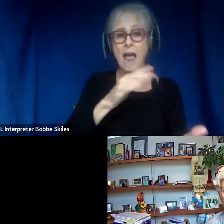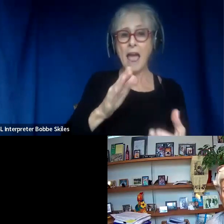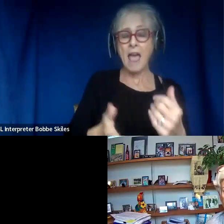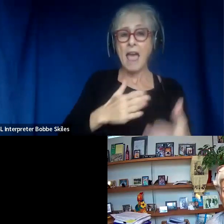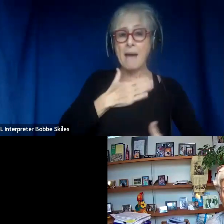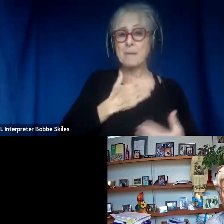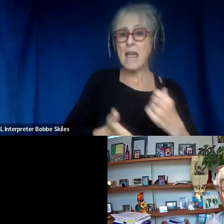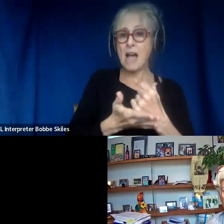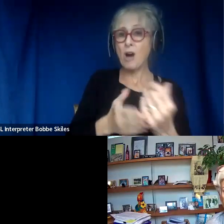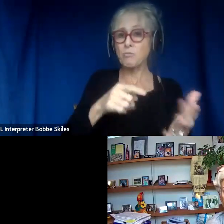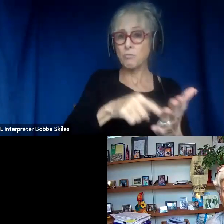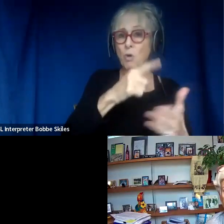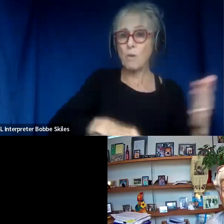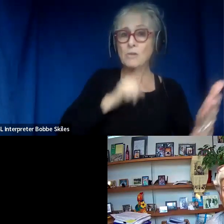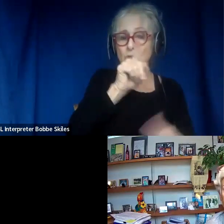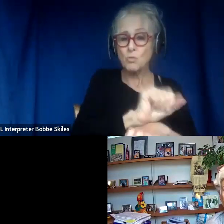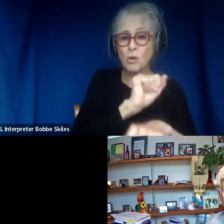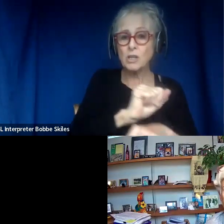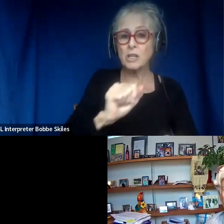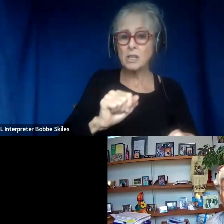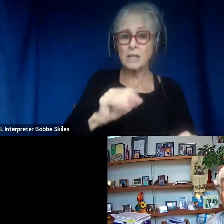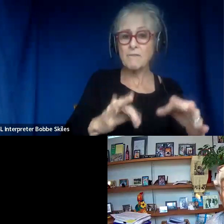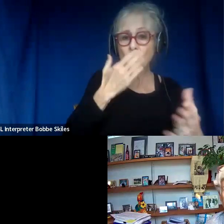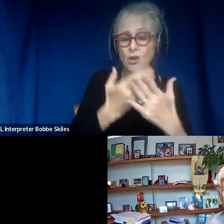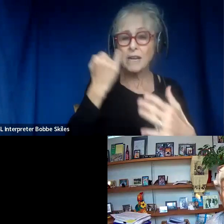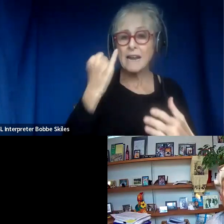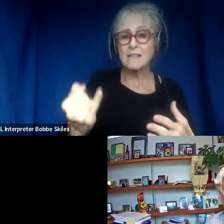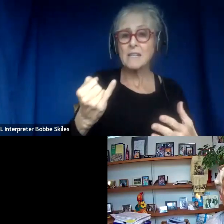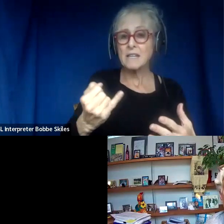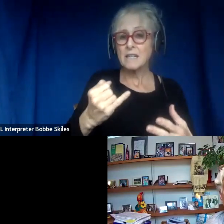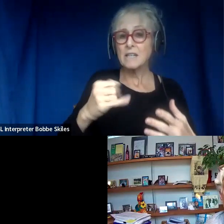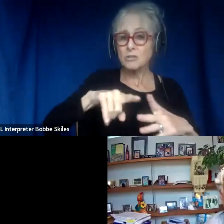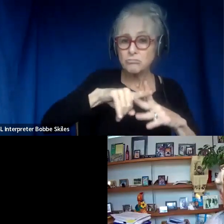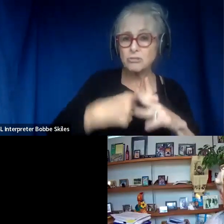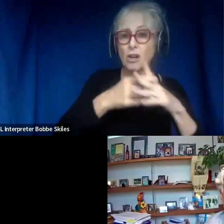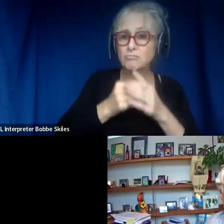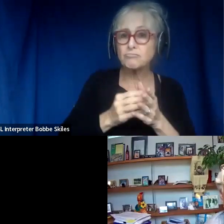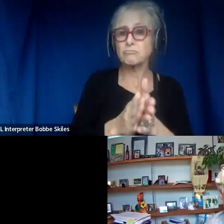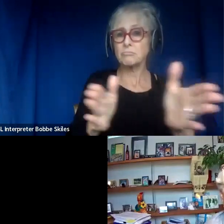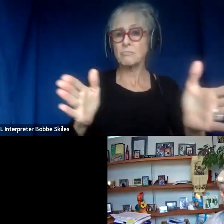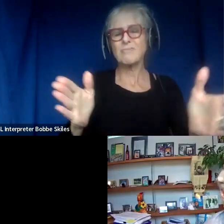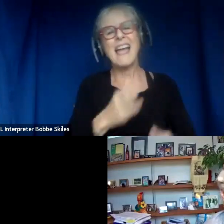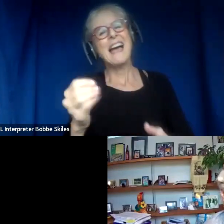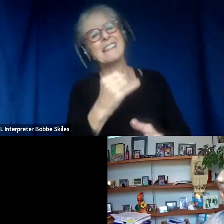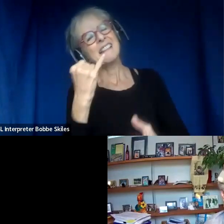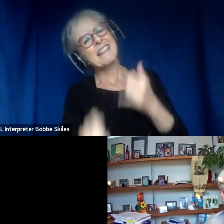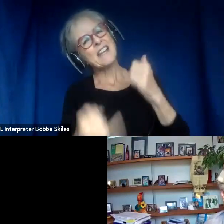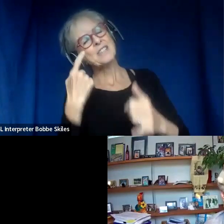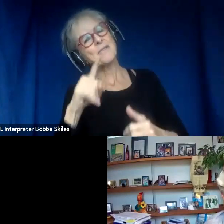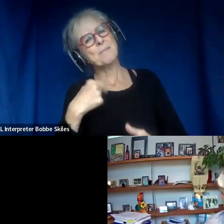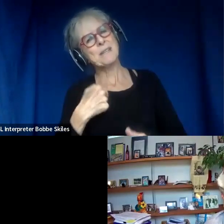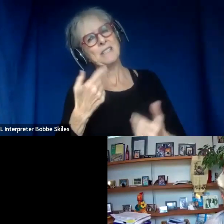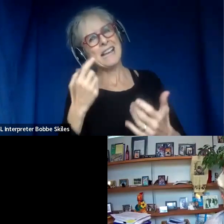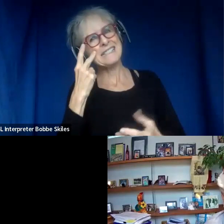ideas, effective ideas, take root too. Okay. And then last for me anyway, and I see other hands here, so I don't want to